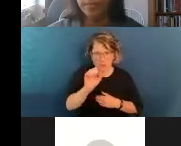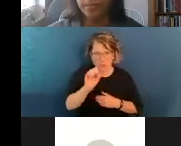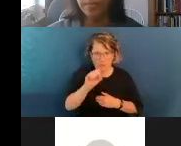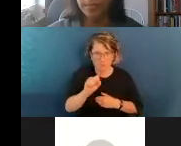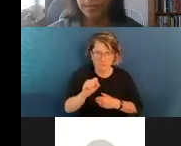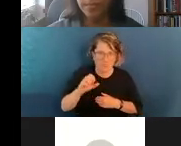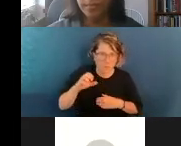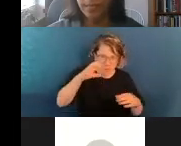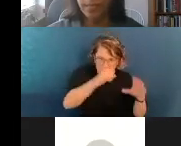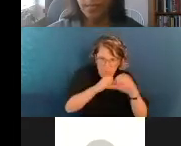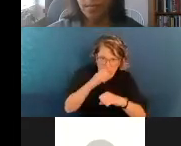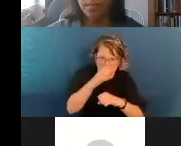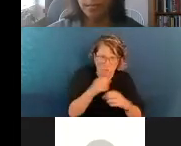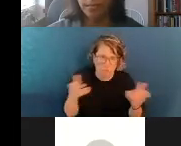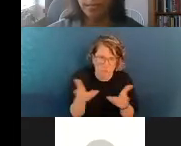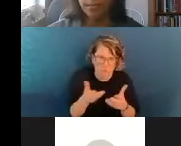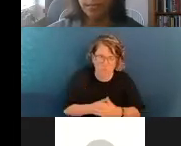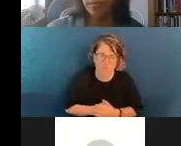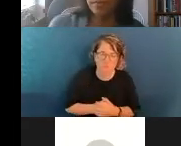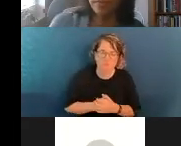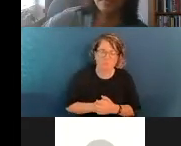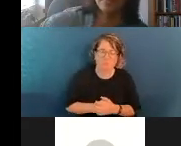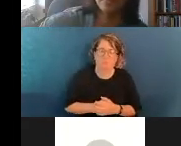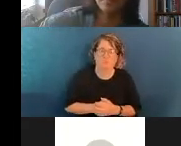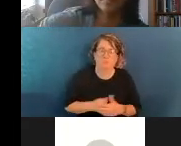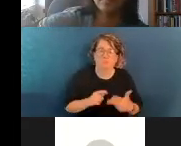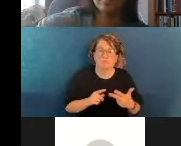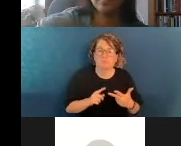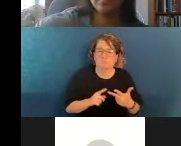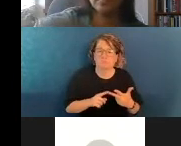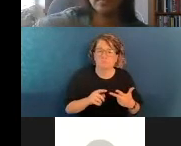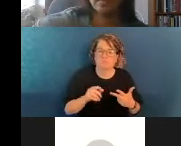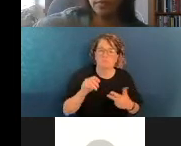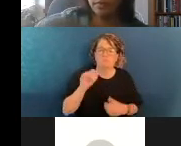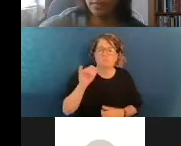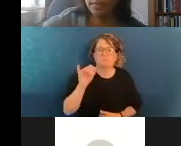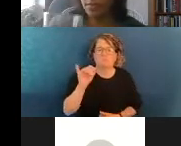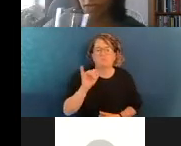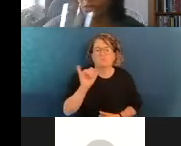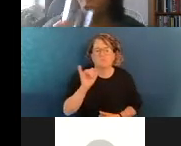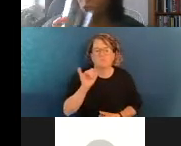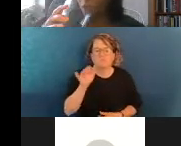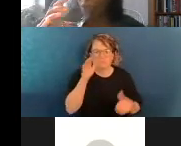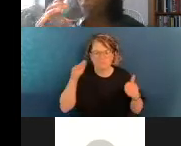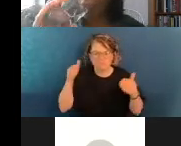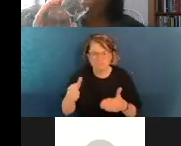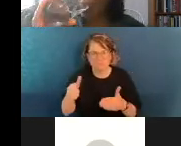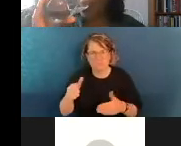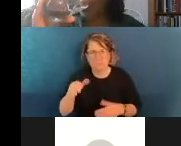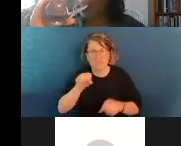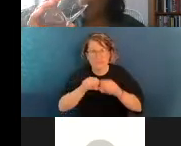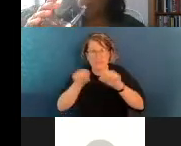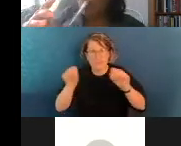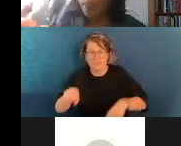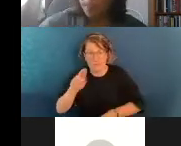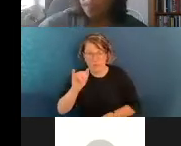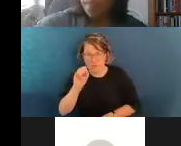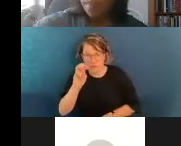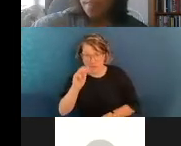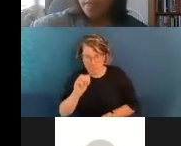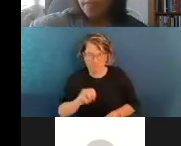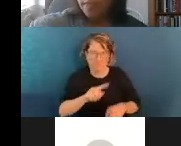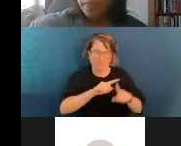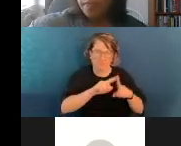this module also examines the concept of systemic racism and other forms of racism.